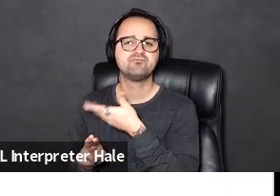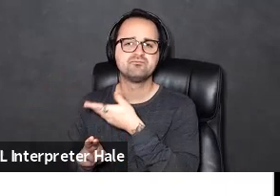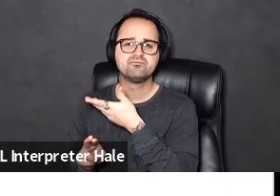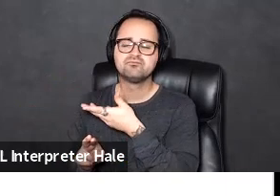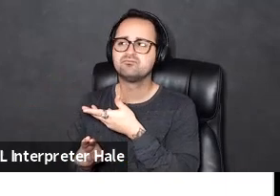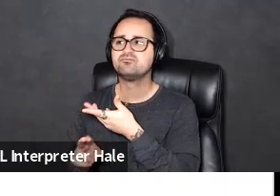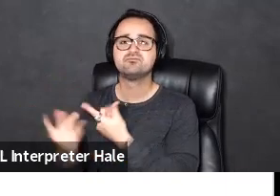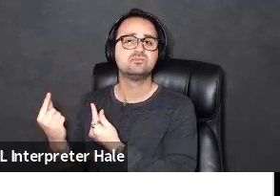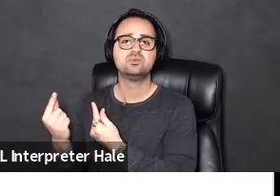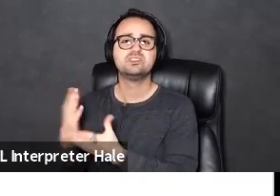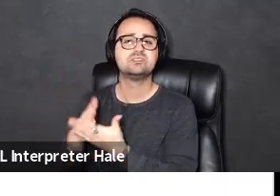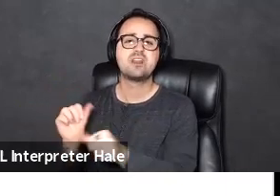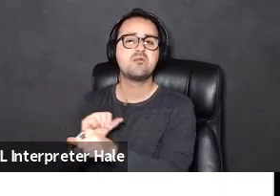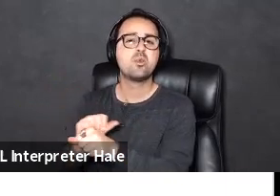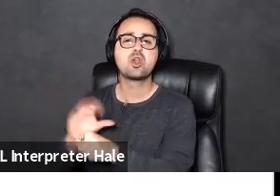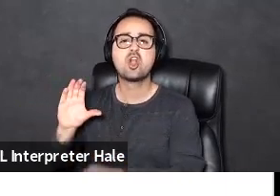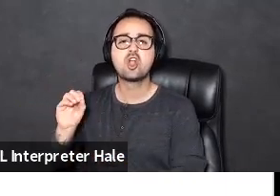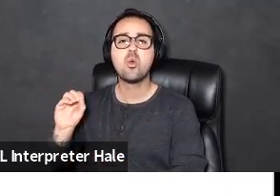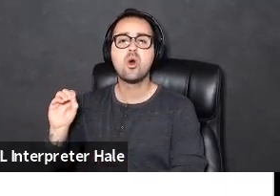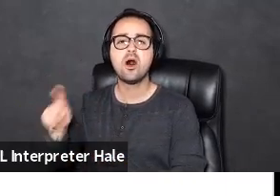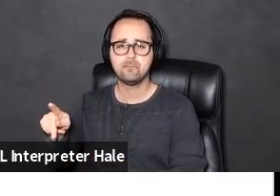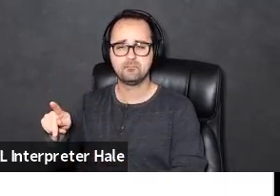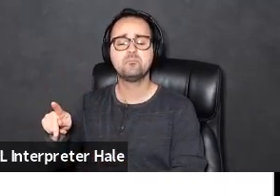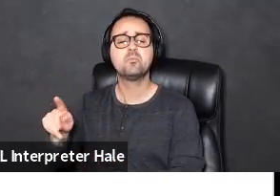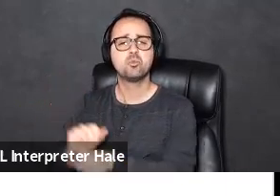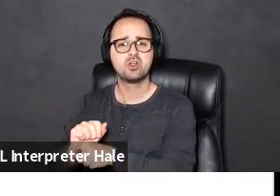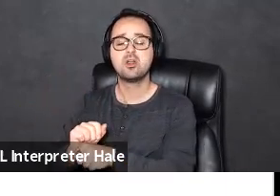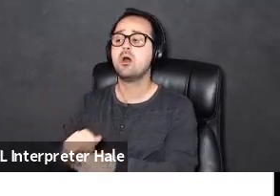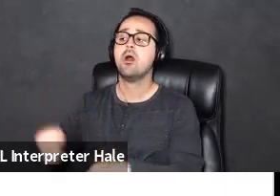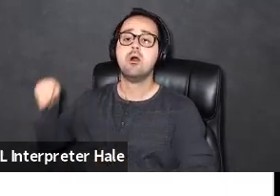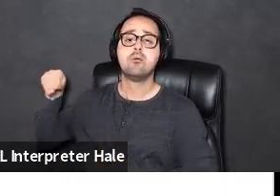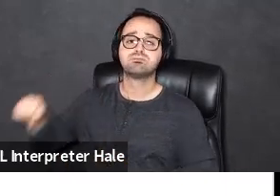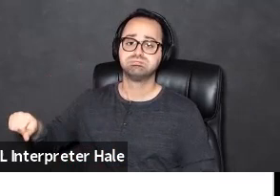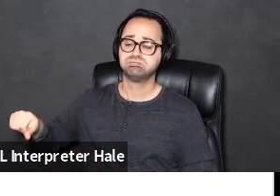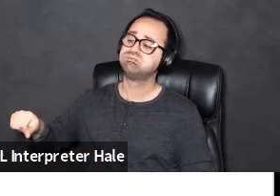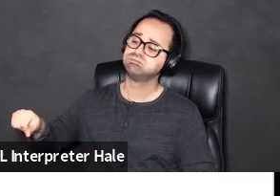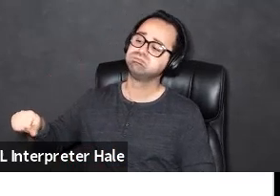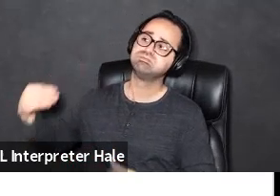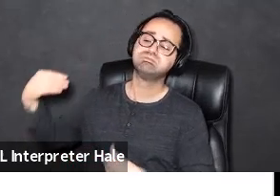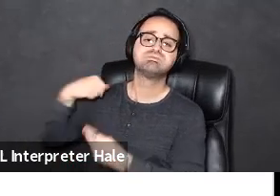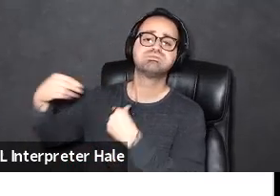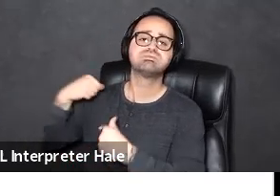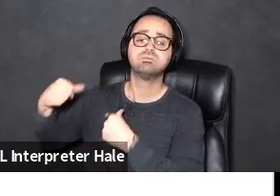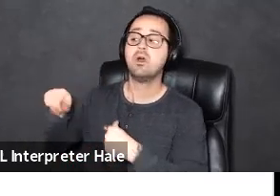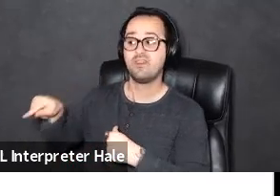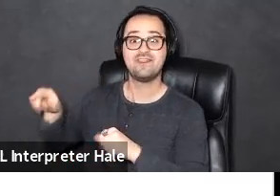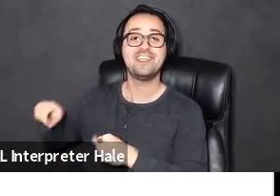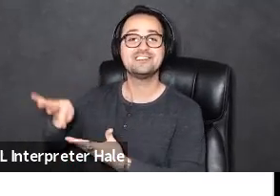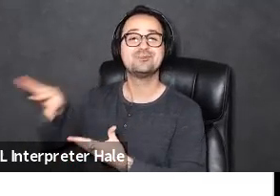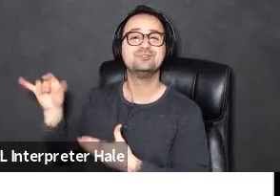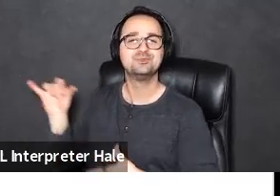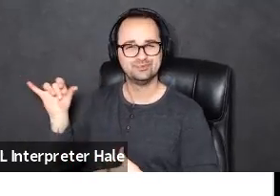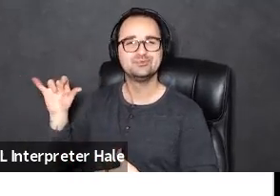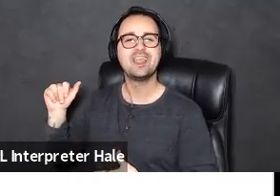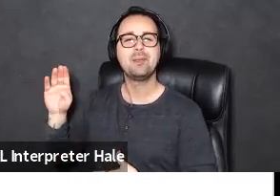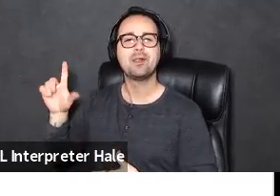work or co-op type of work, and they're getting paid, they can also contribute to it, to the ABLE